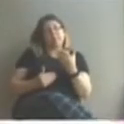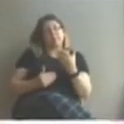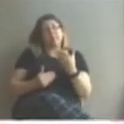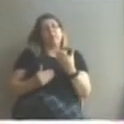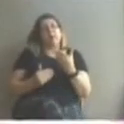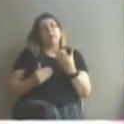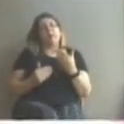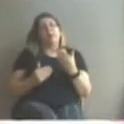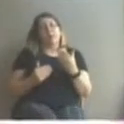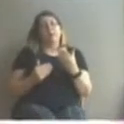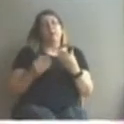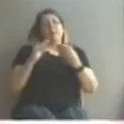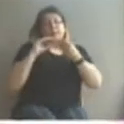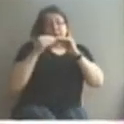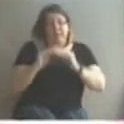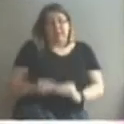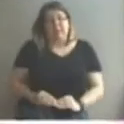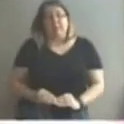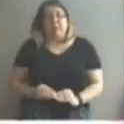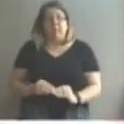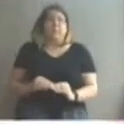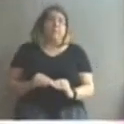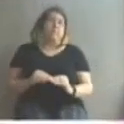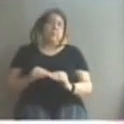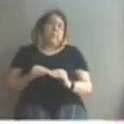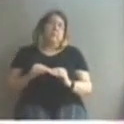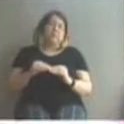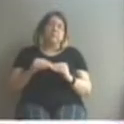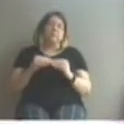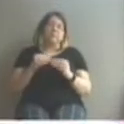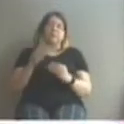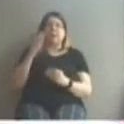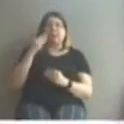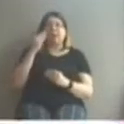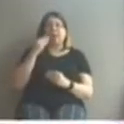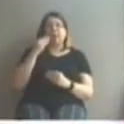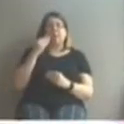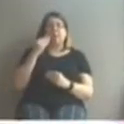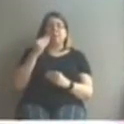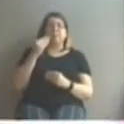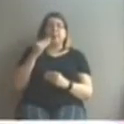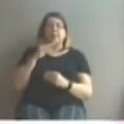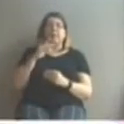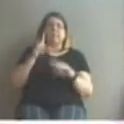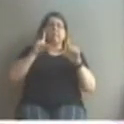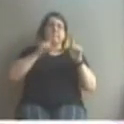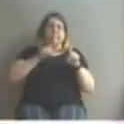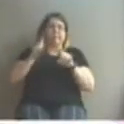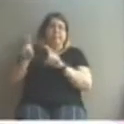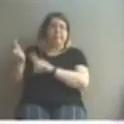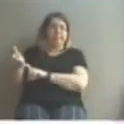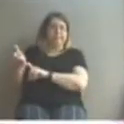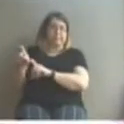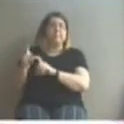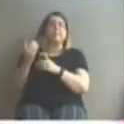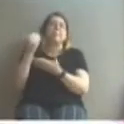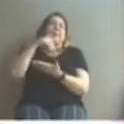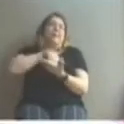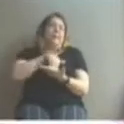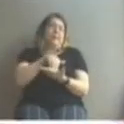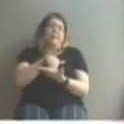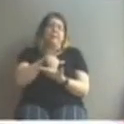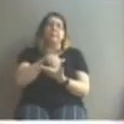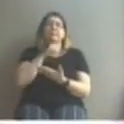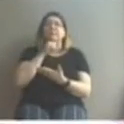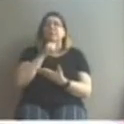Part of the breakout of the number of schools they oversee, I know that they had vetted. A lot of this is, again,